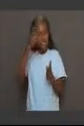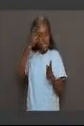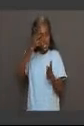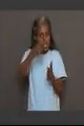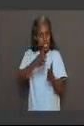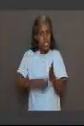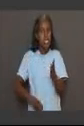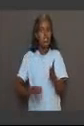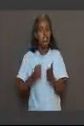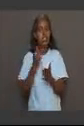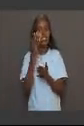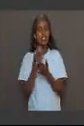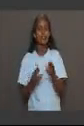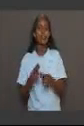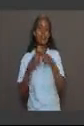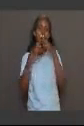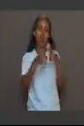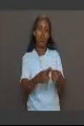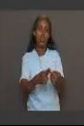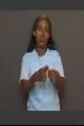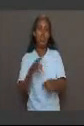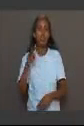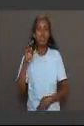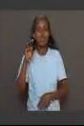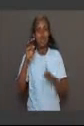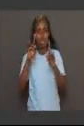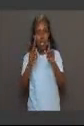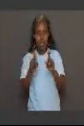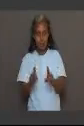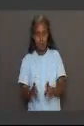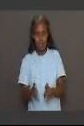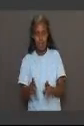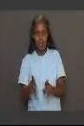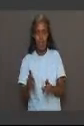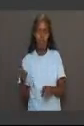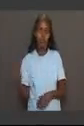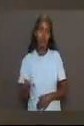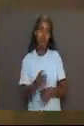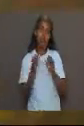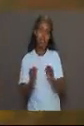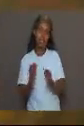result is something called experimental probability.